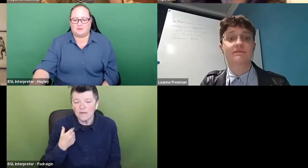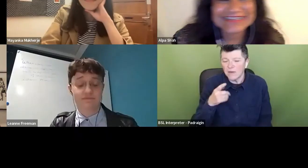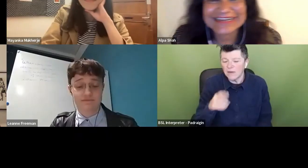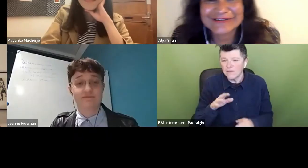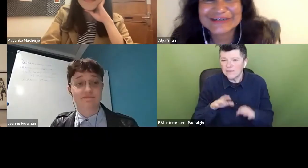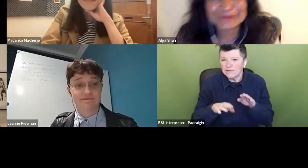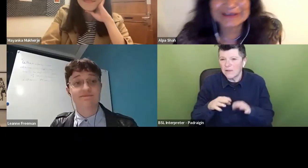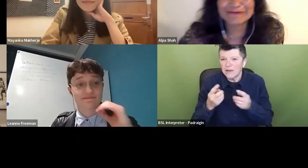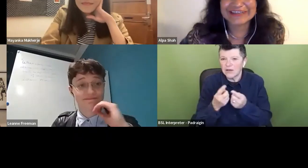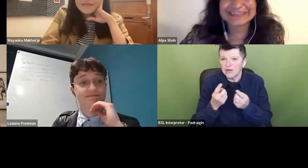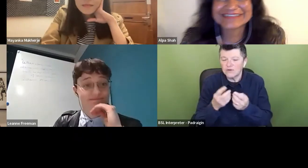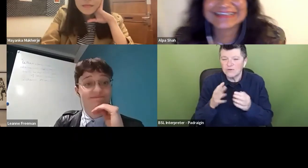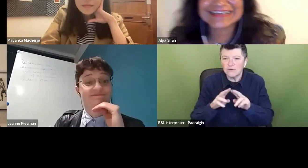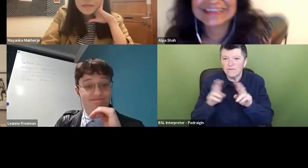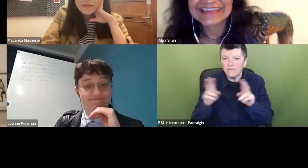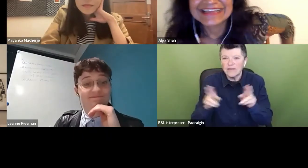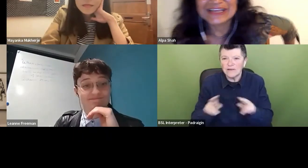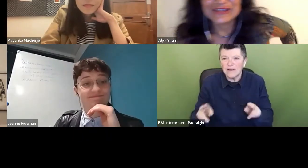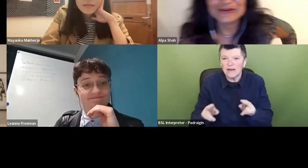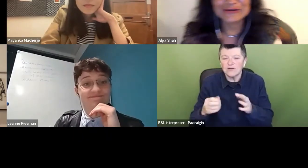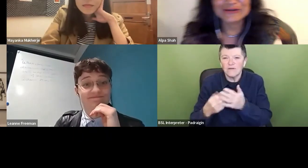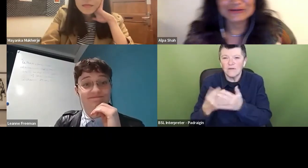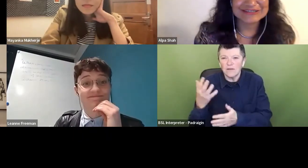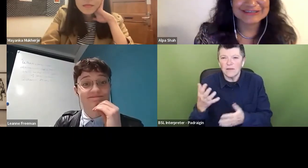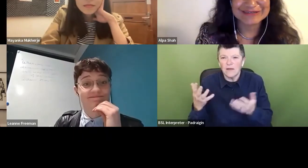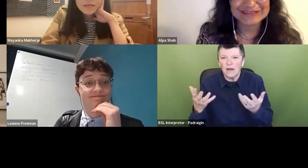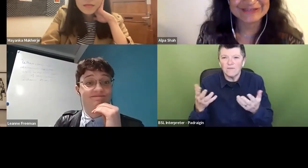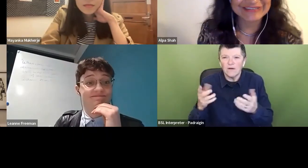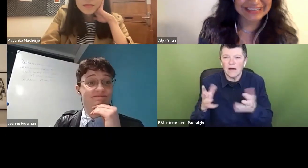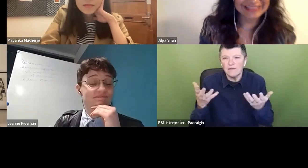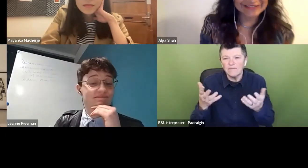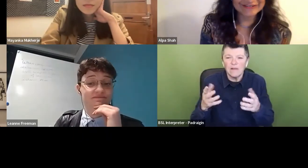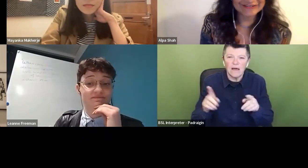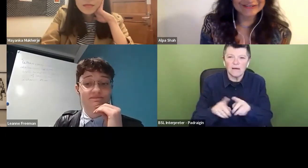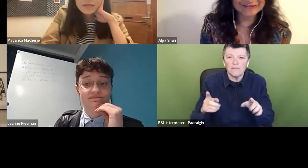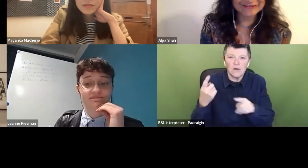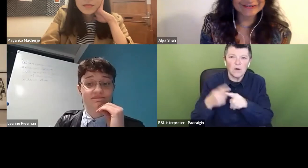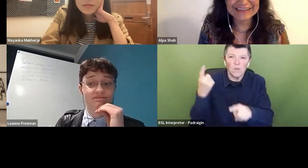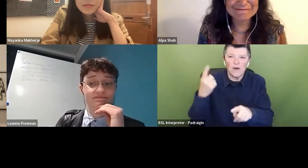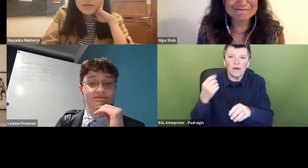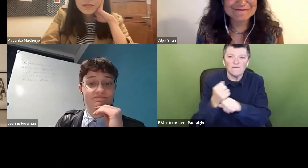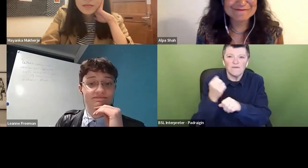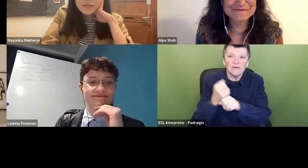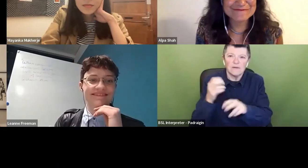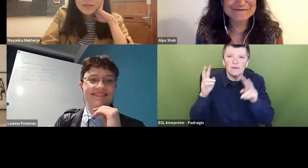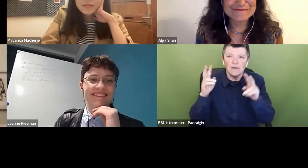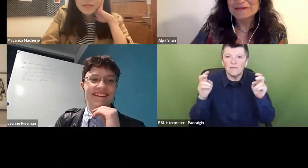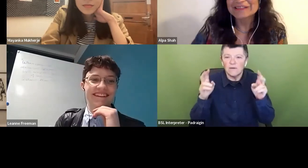you get these like kind of quick fix, you know, you speak to somebody, you call it ethnography, right?